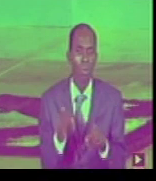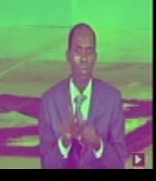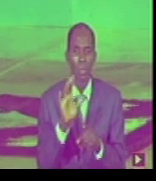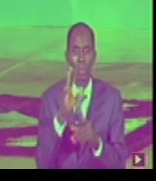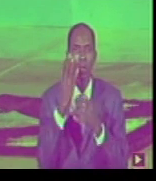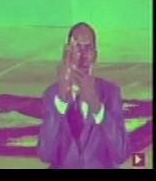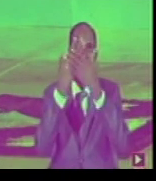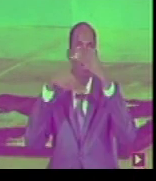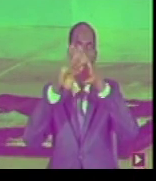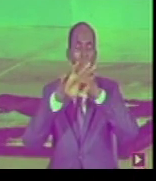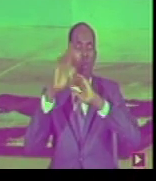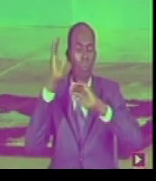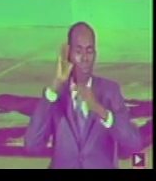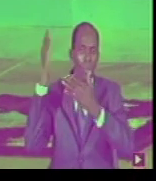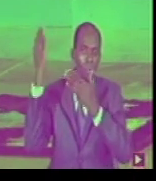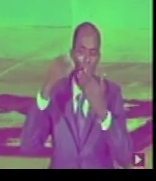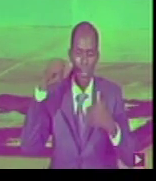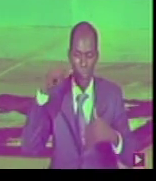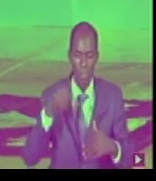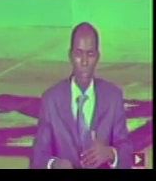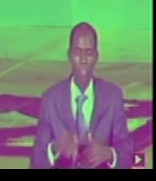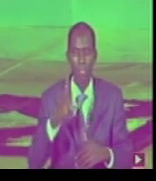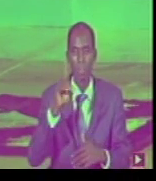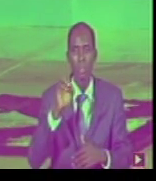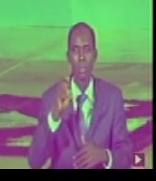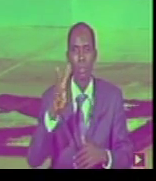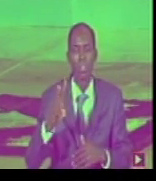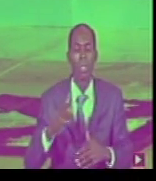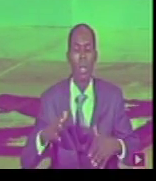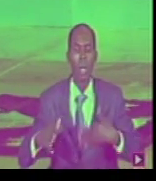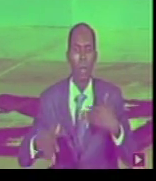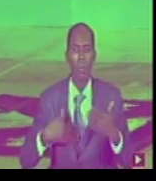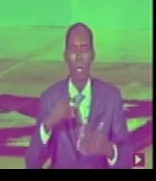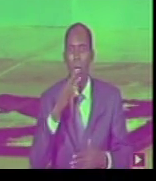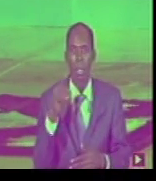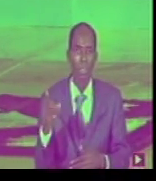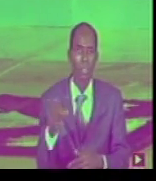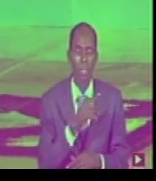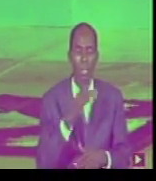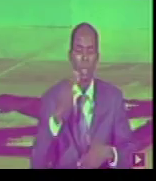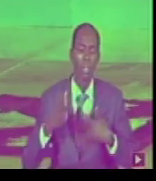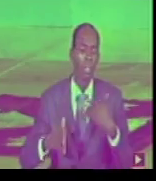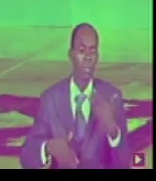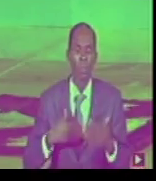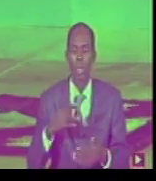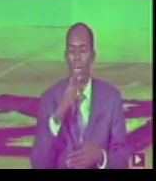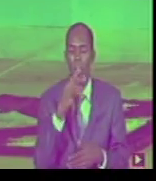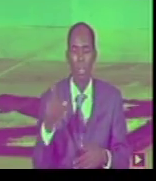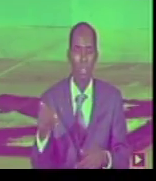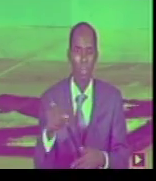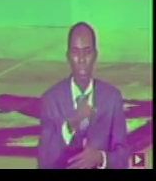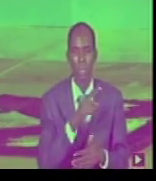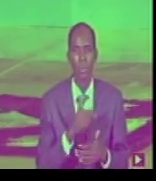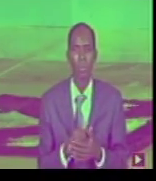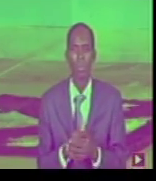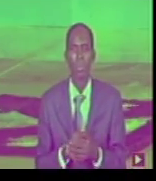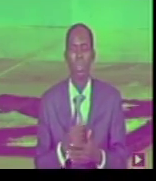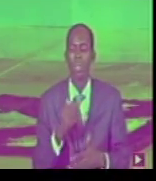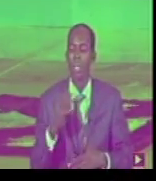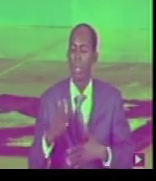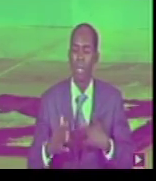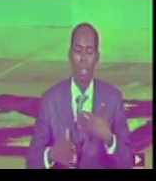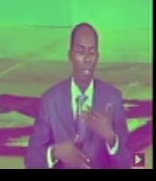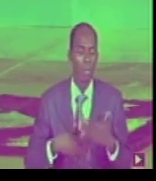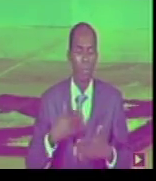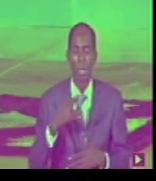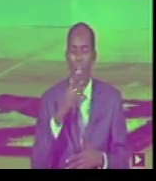down dew. Happy art thou. Happy art thou. Happy